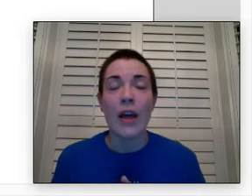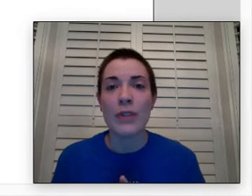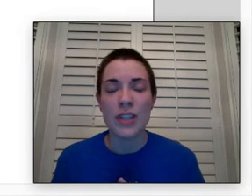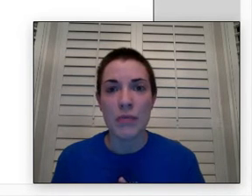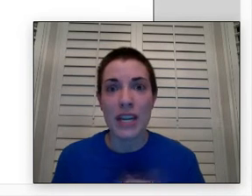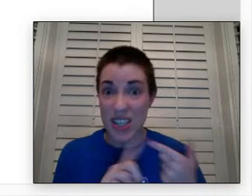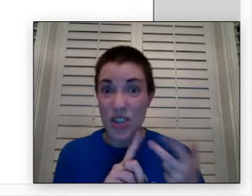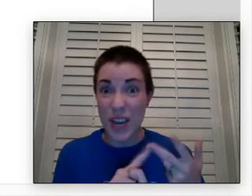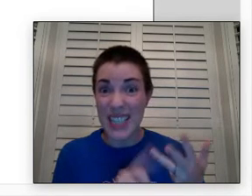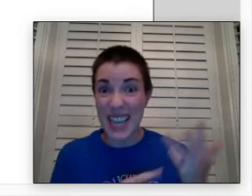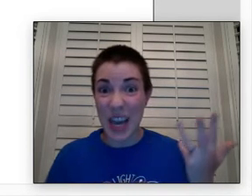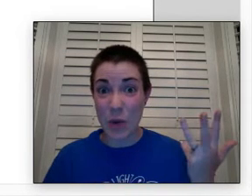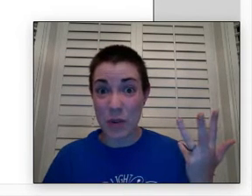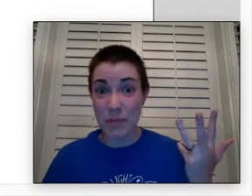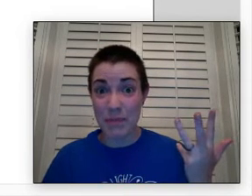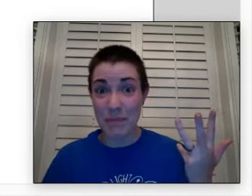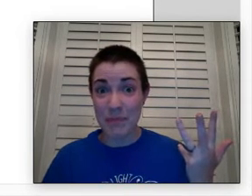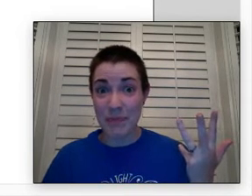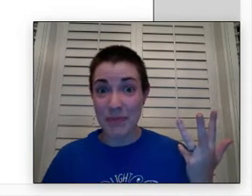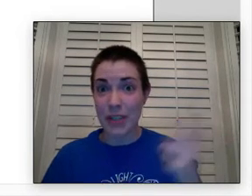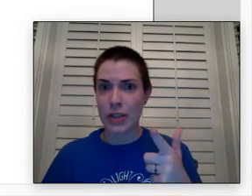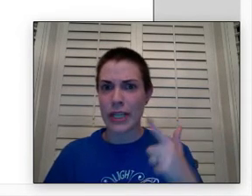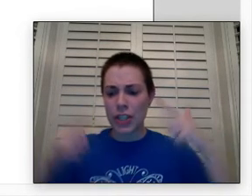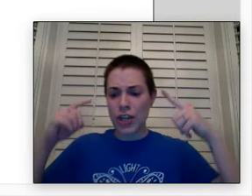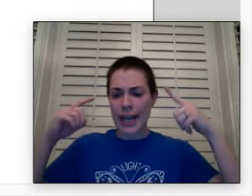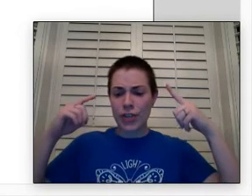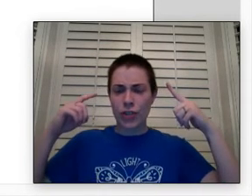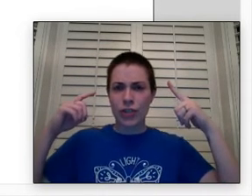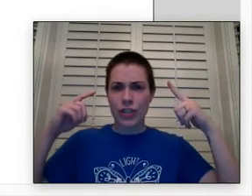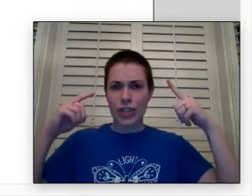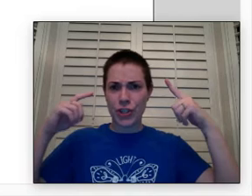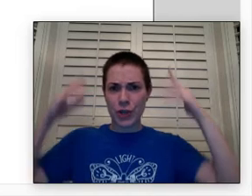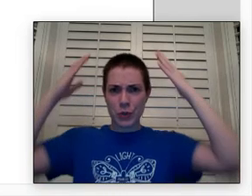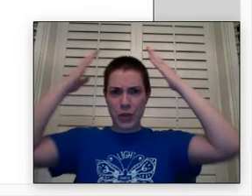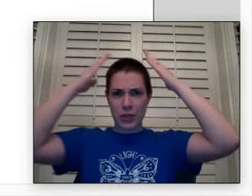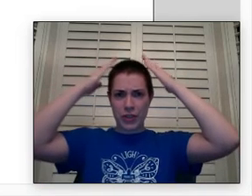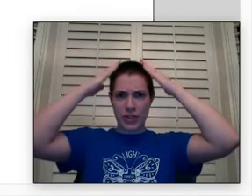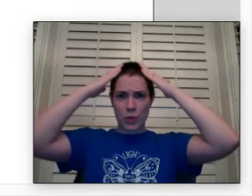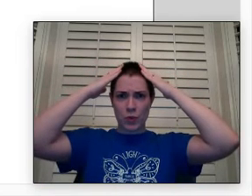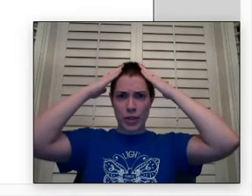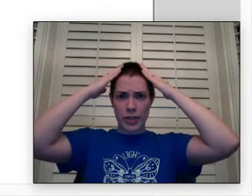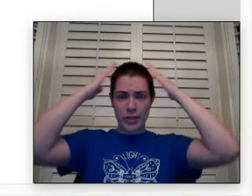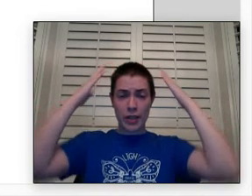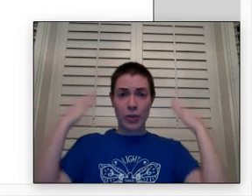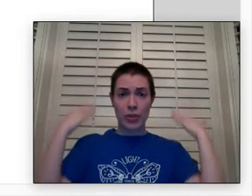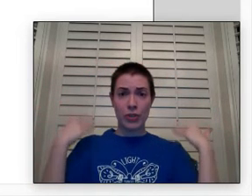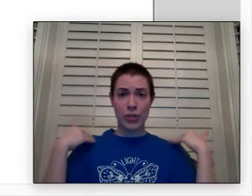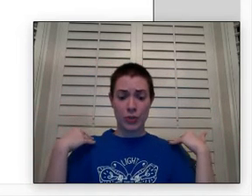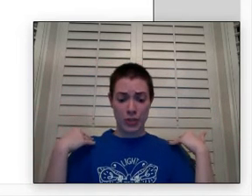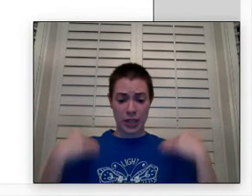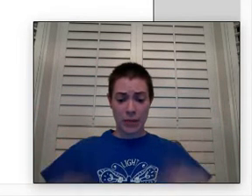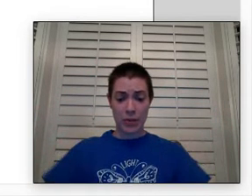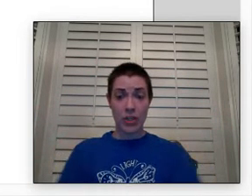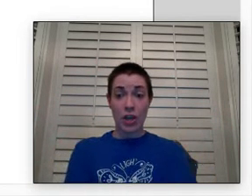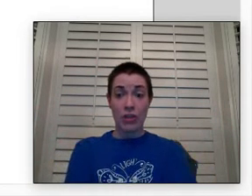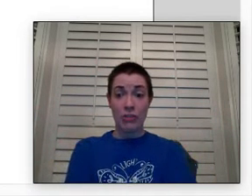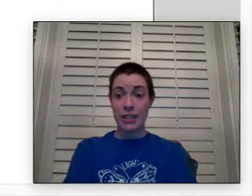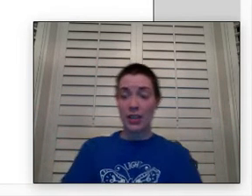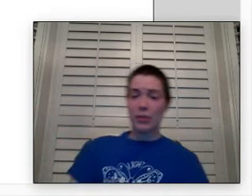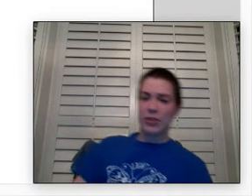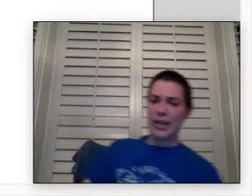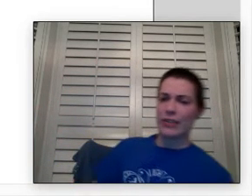That was so many. Did you guys count? Okay, let's try head, shoulders, knees, and toes. We know that this is 1 syllable, 2 syllables,